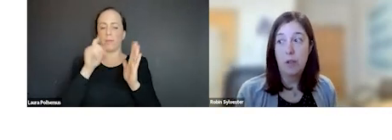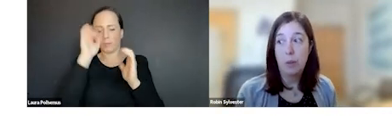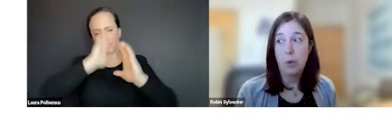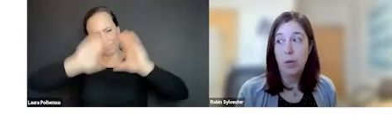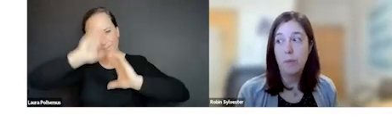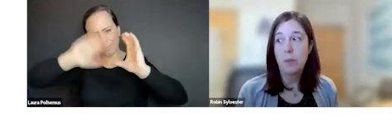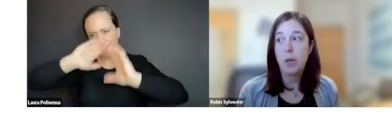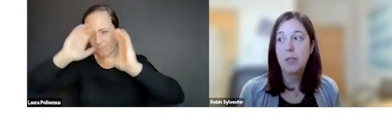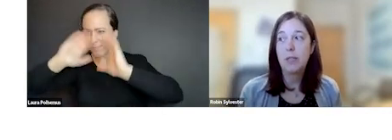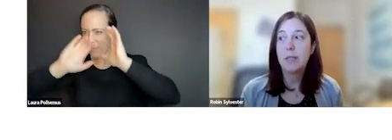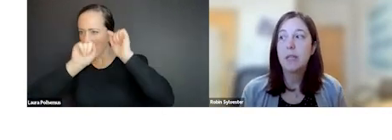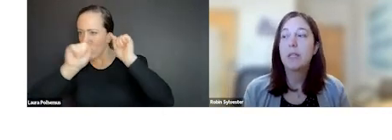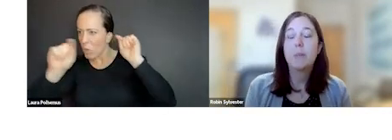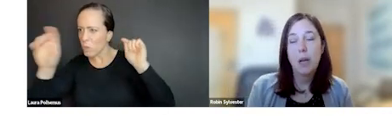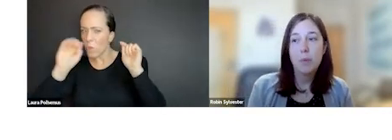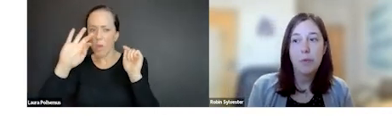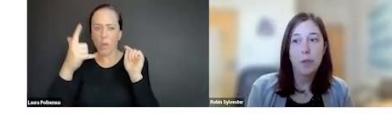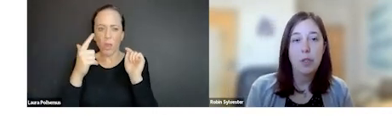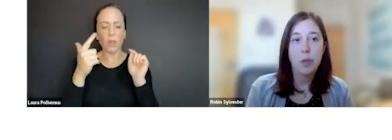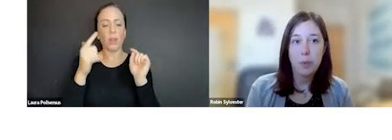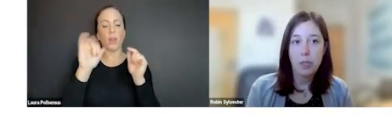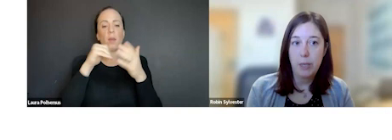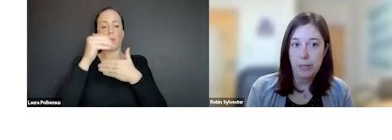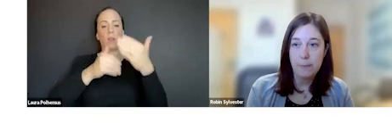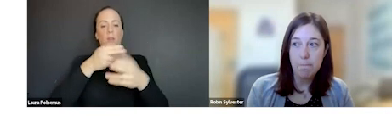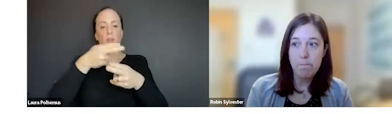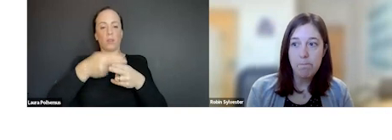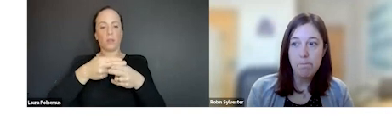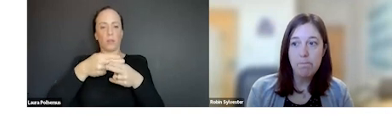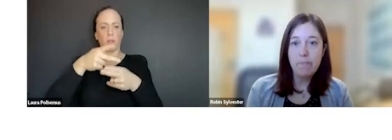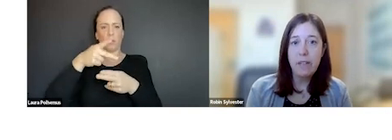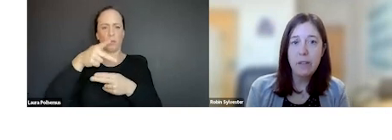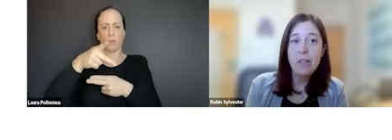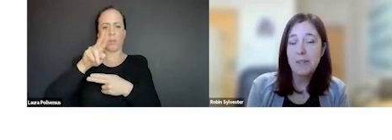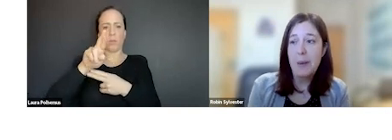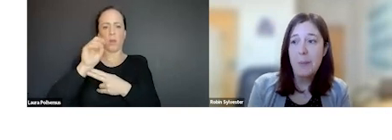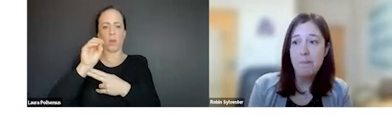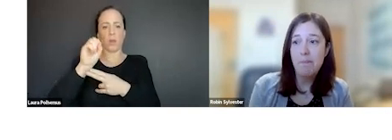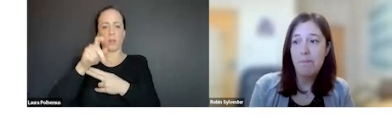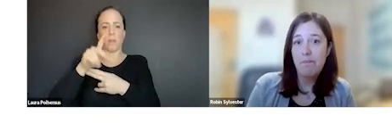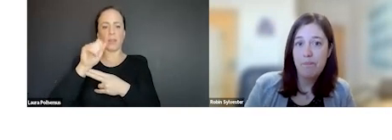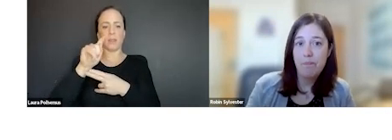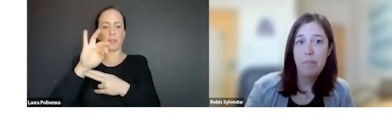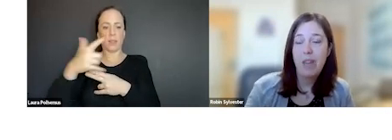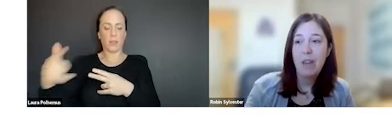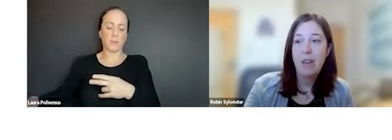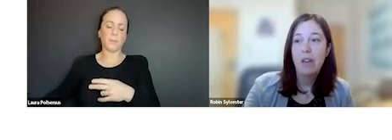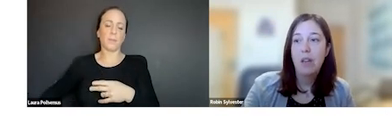and their funding programs. This process is sometimes referred to as prospecting. Next slide.